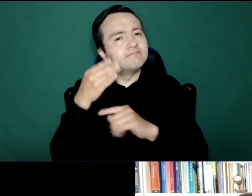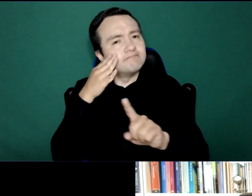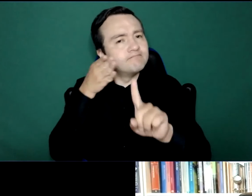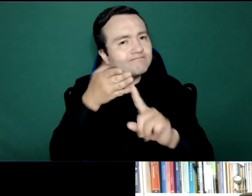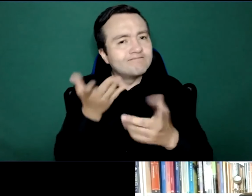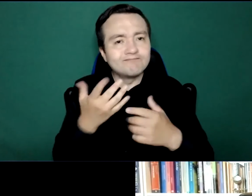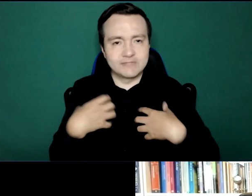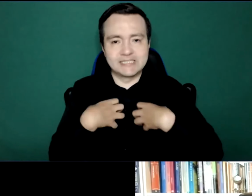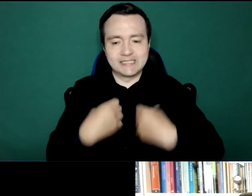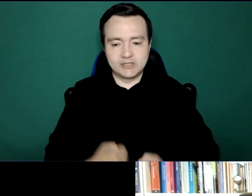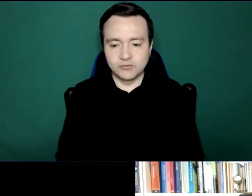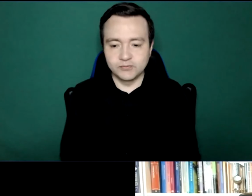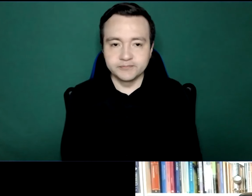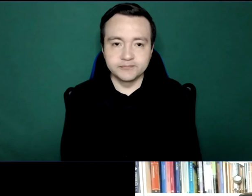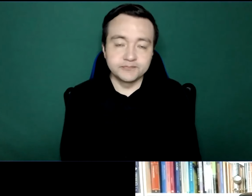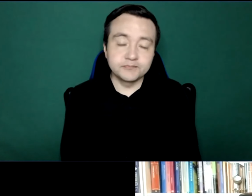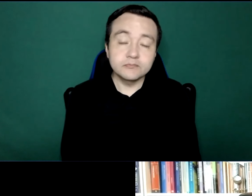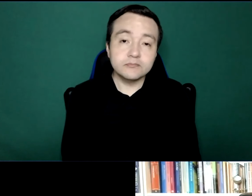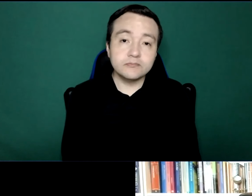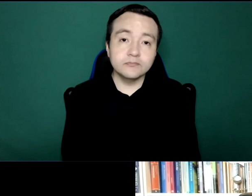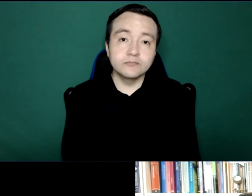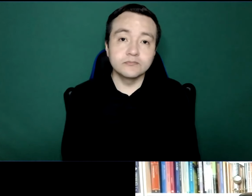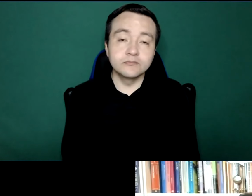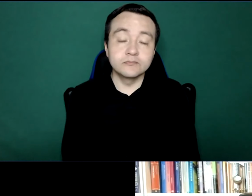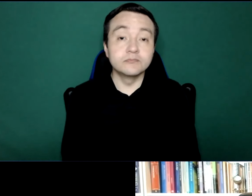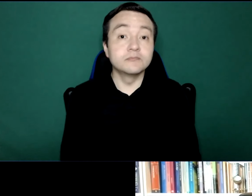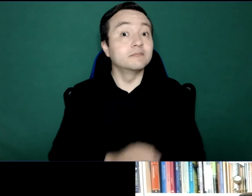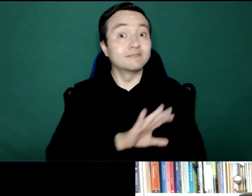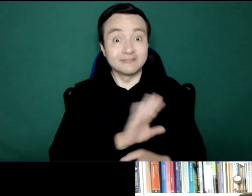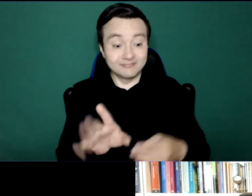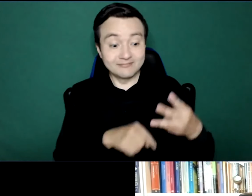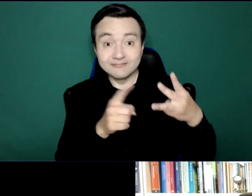transition into a 30-minute question and answer session that I will moderate.